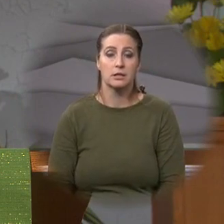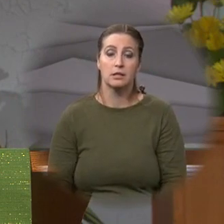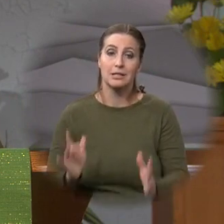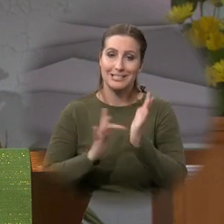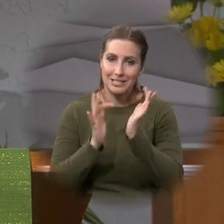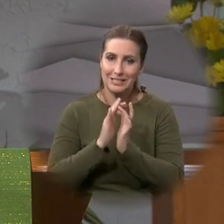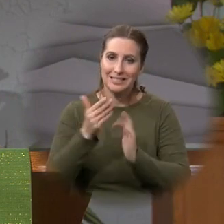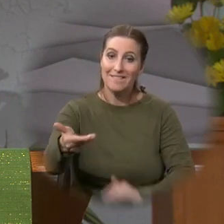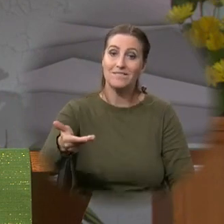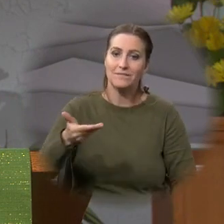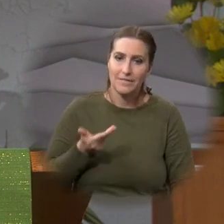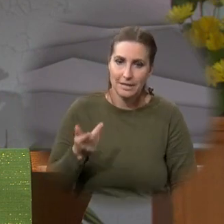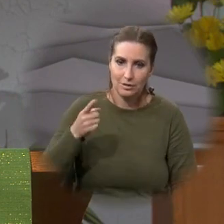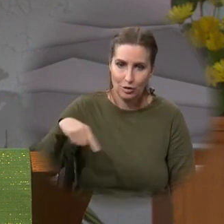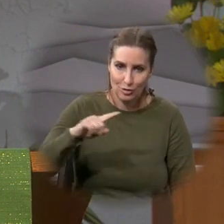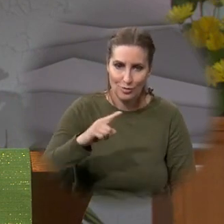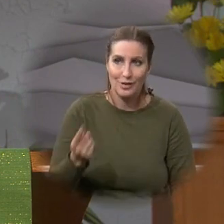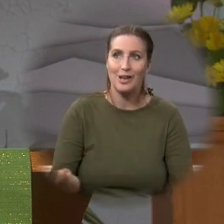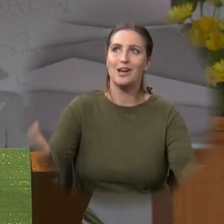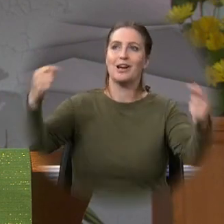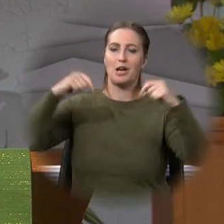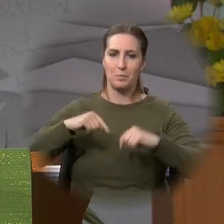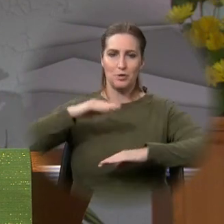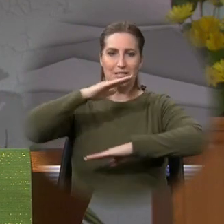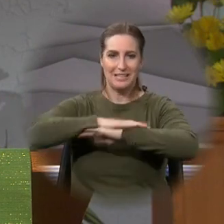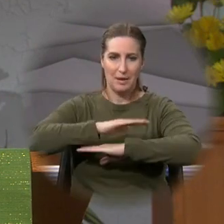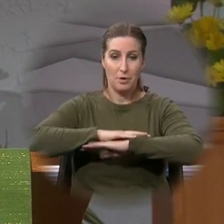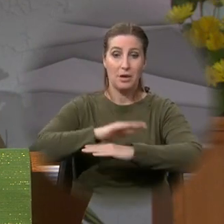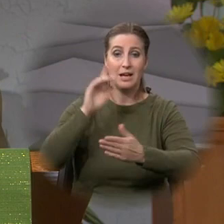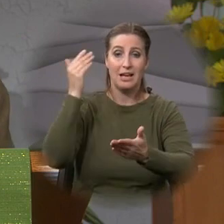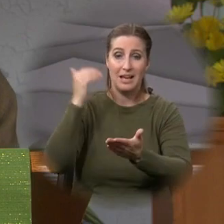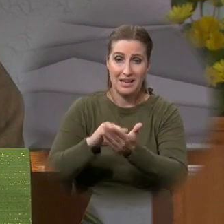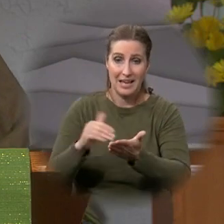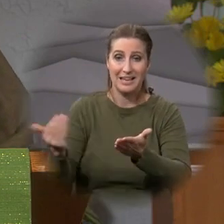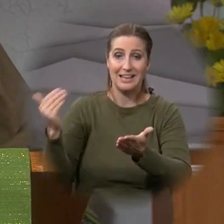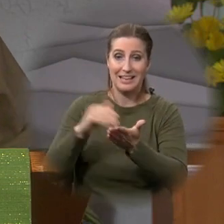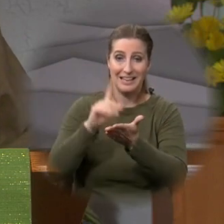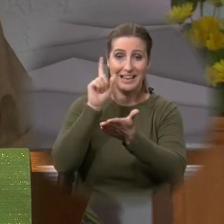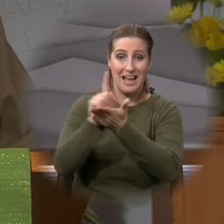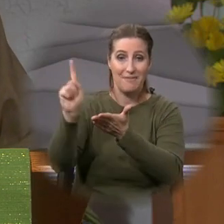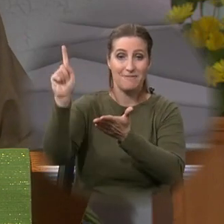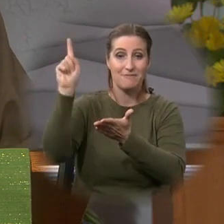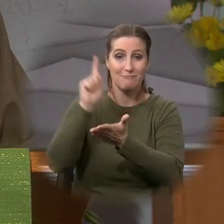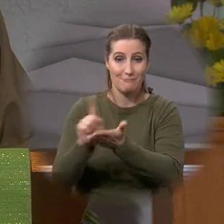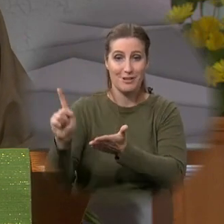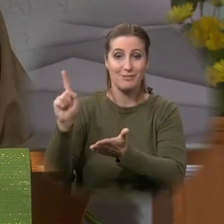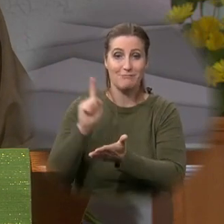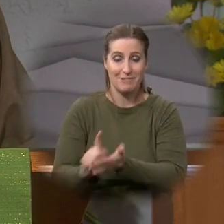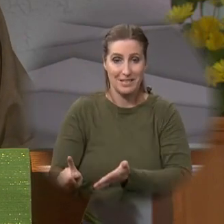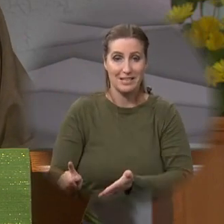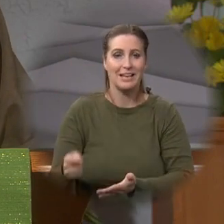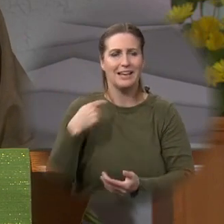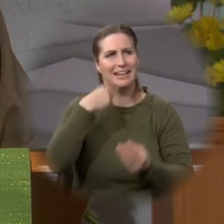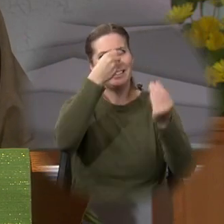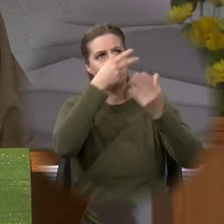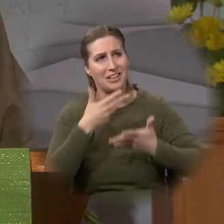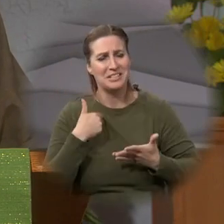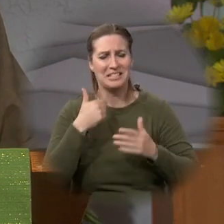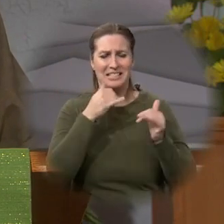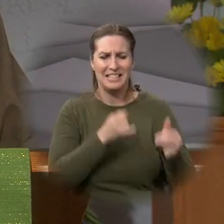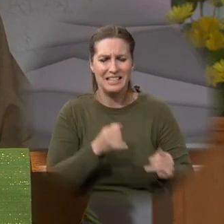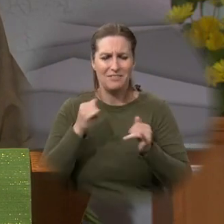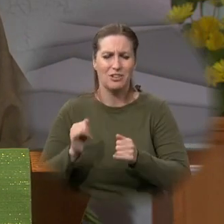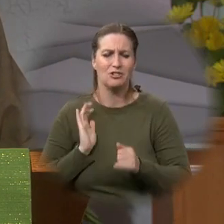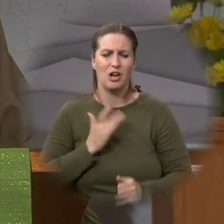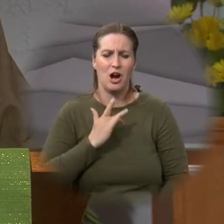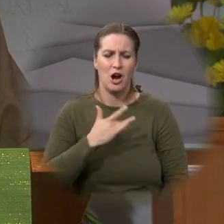Jesus invites us at the table again and again. He says it to each of us individually in our